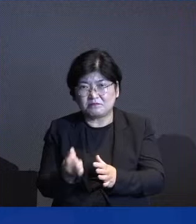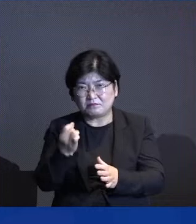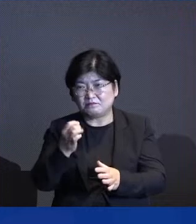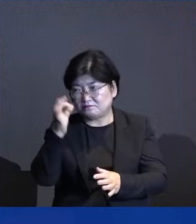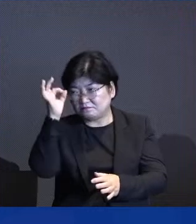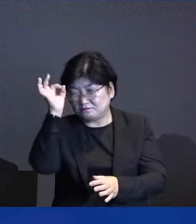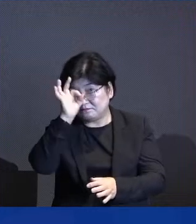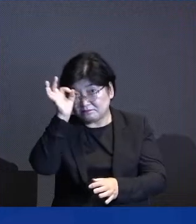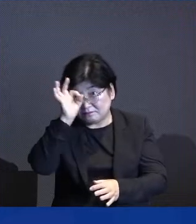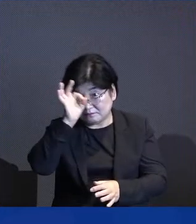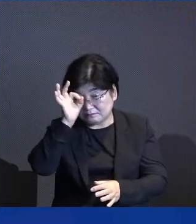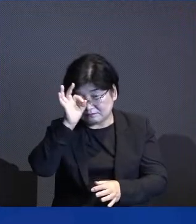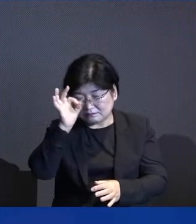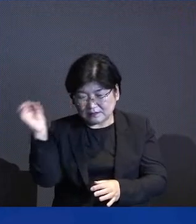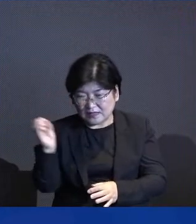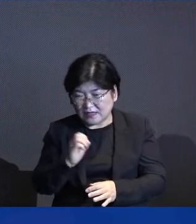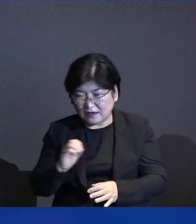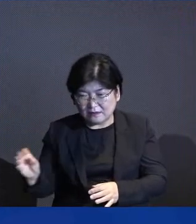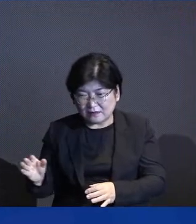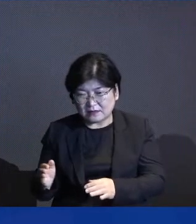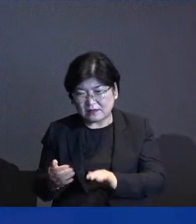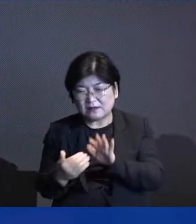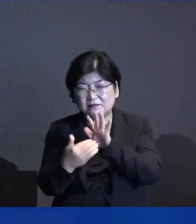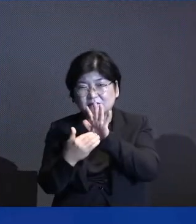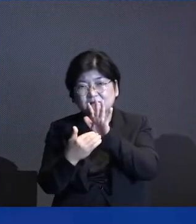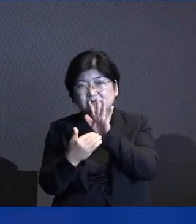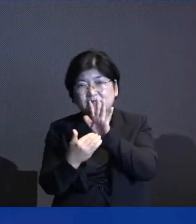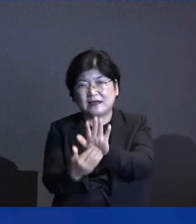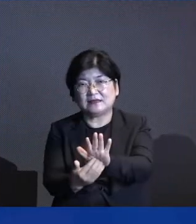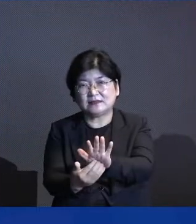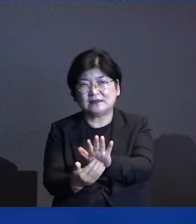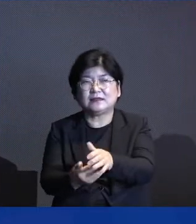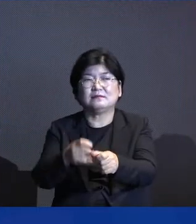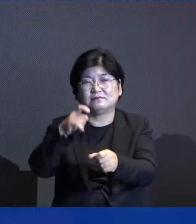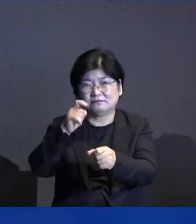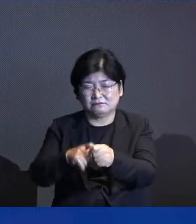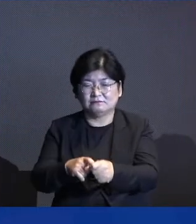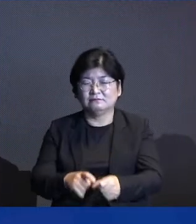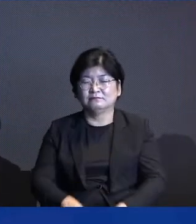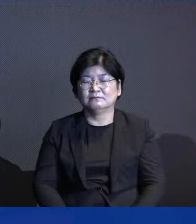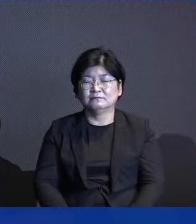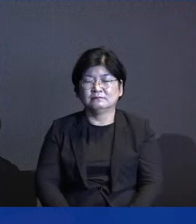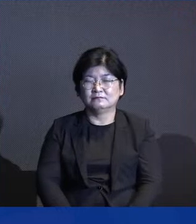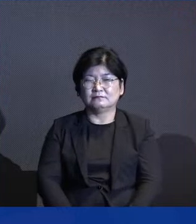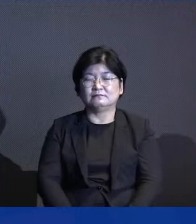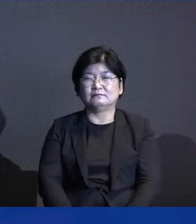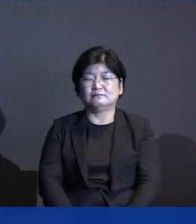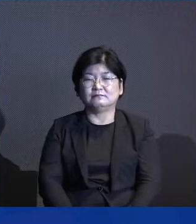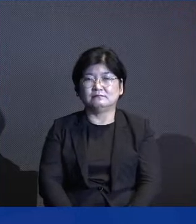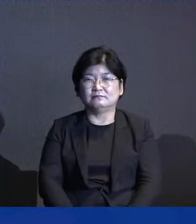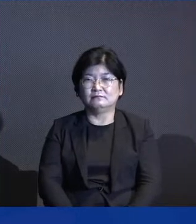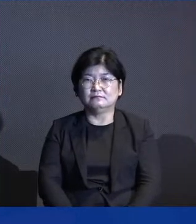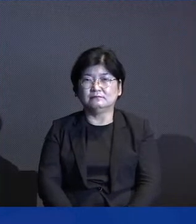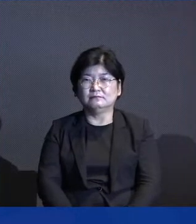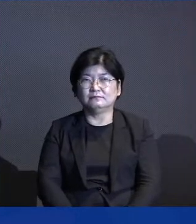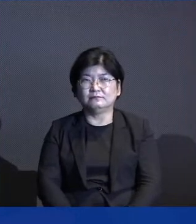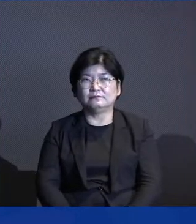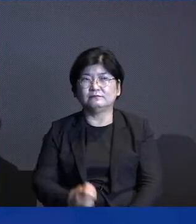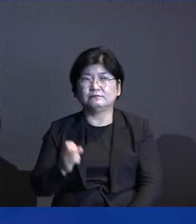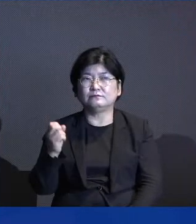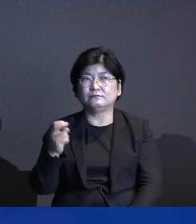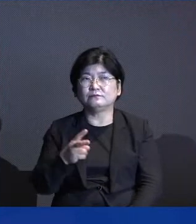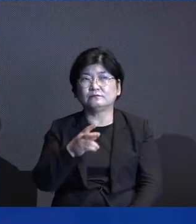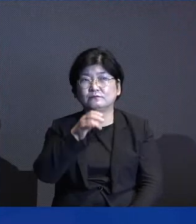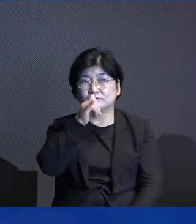efforts to prevent people from getting lost. And they provide support and